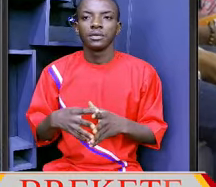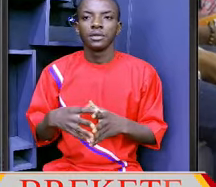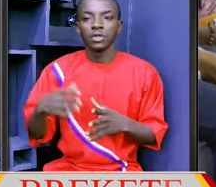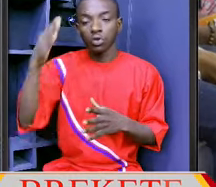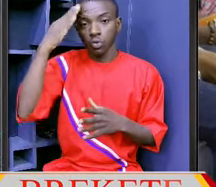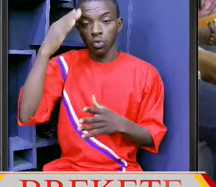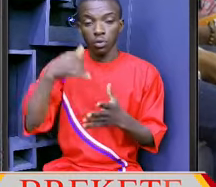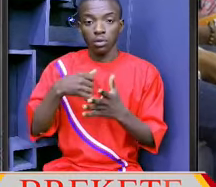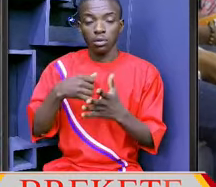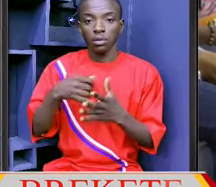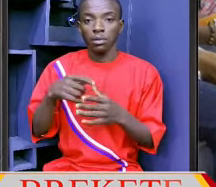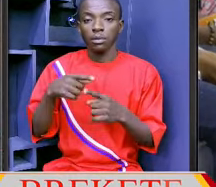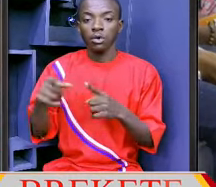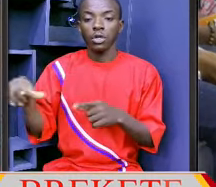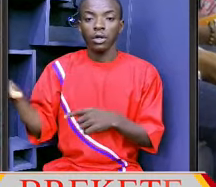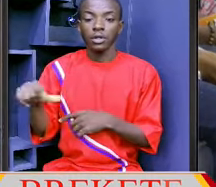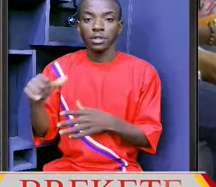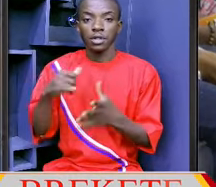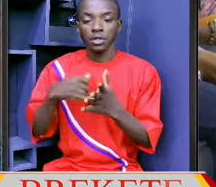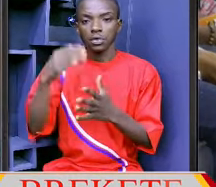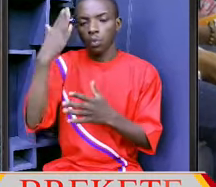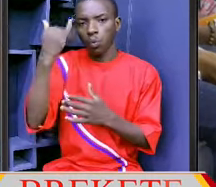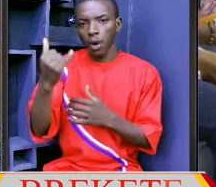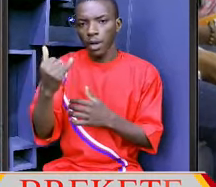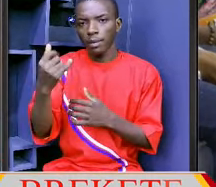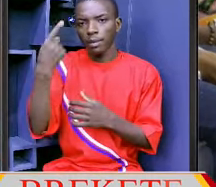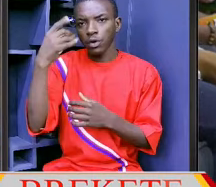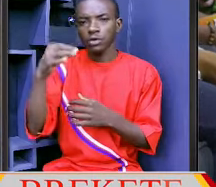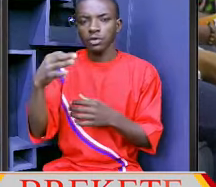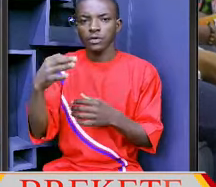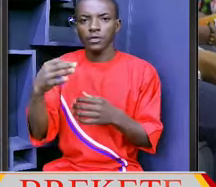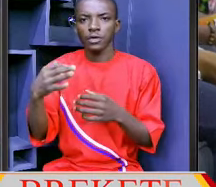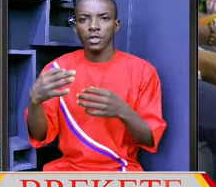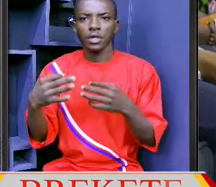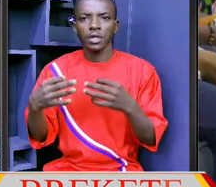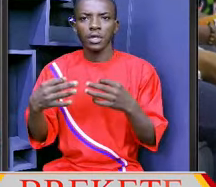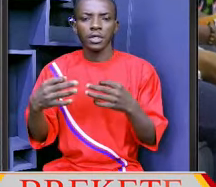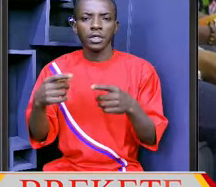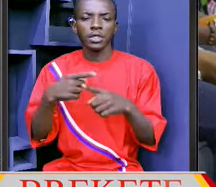they know him, but then they reject him. Why? Because of sentiment.